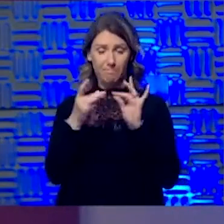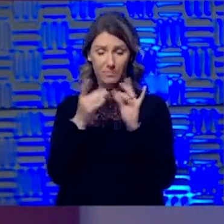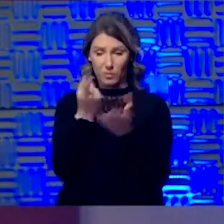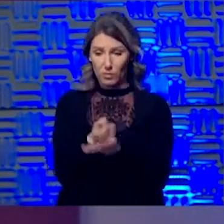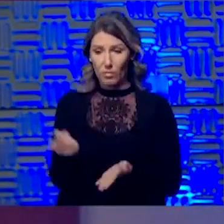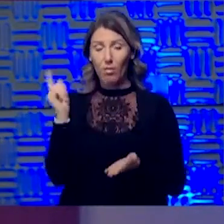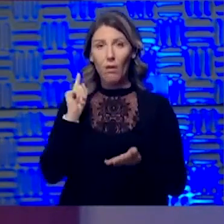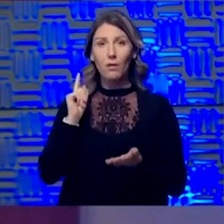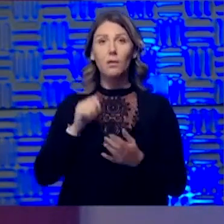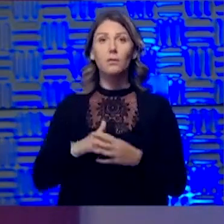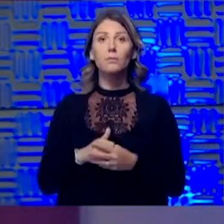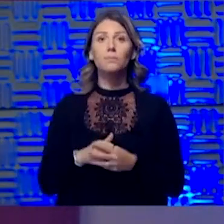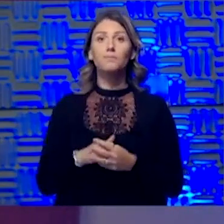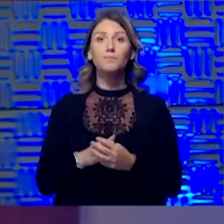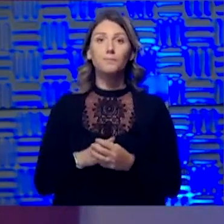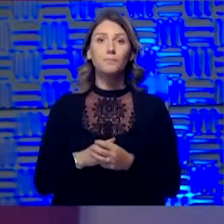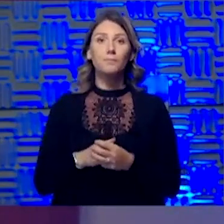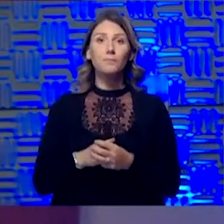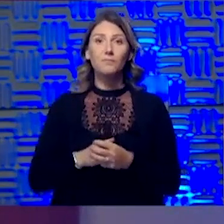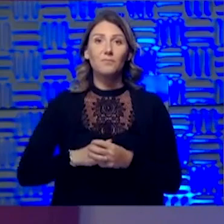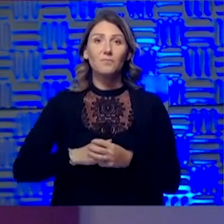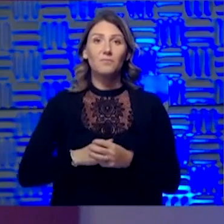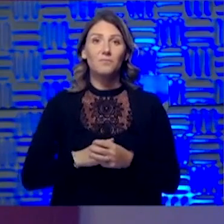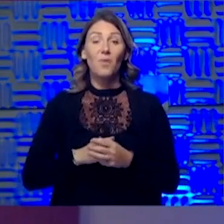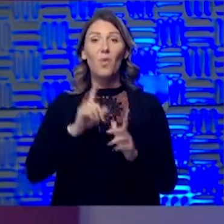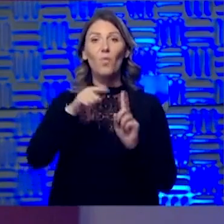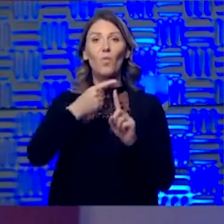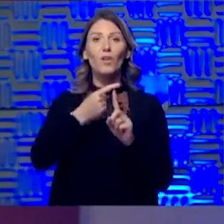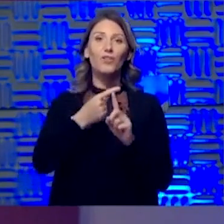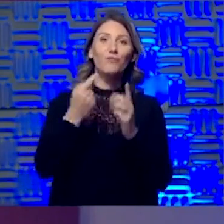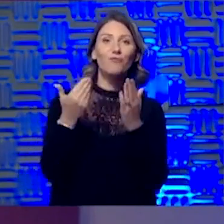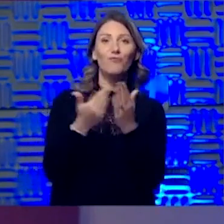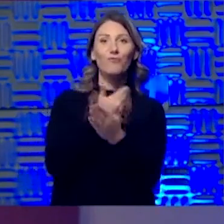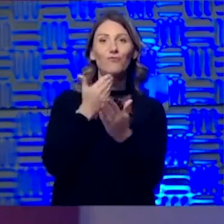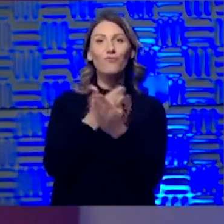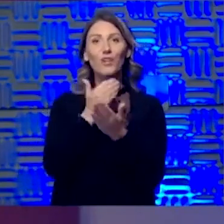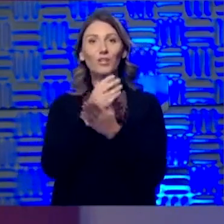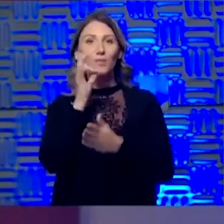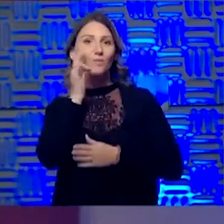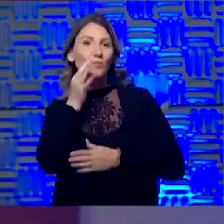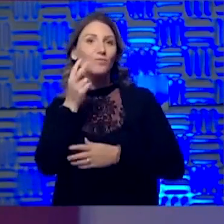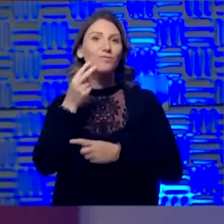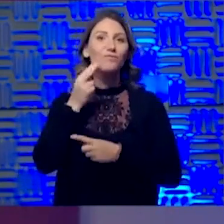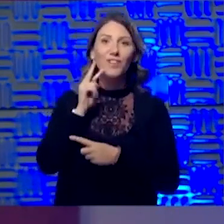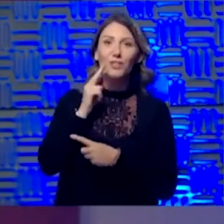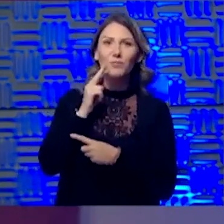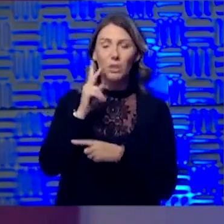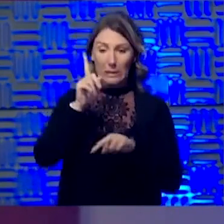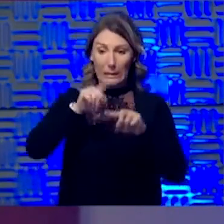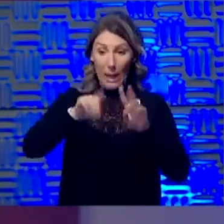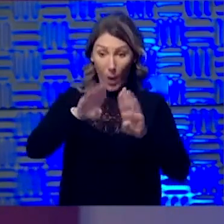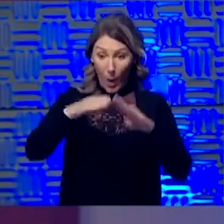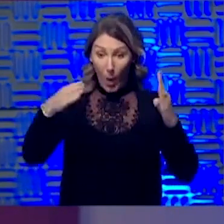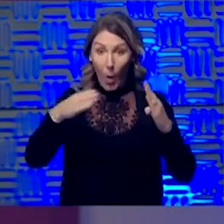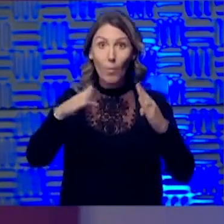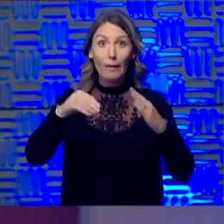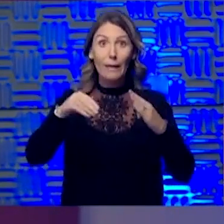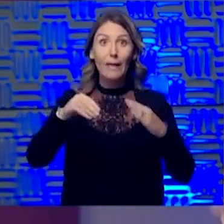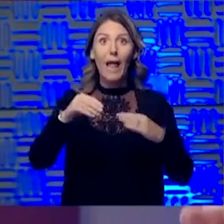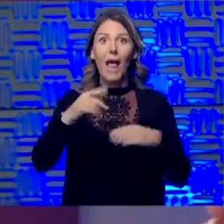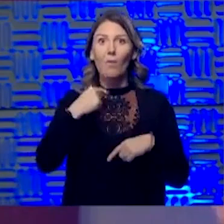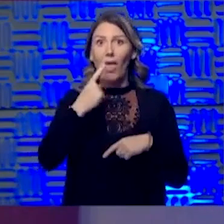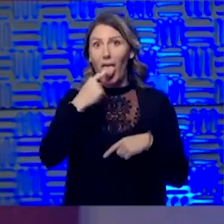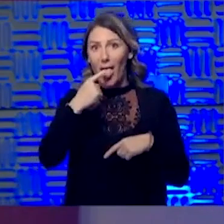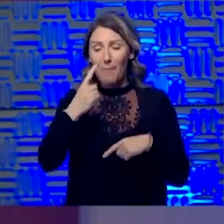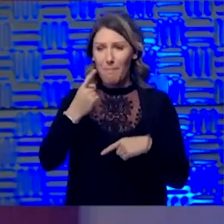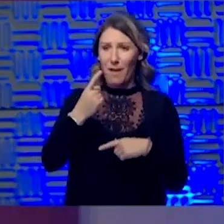most when you go to get your fresh produce and you can't get the sack open, normally I would lick my finger. Well, I